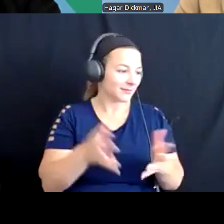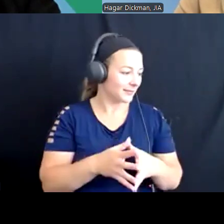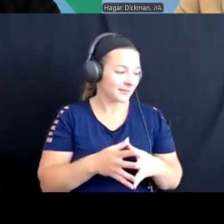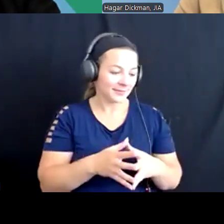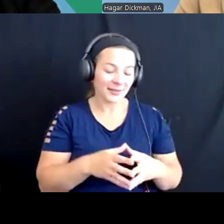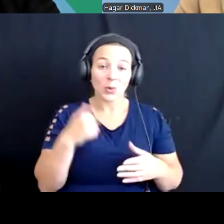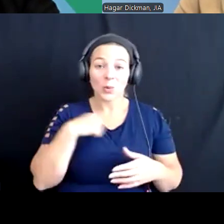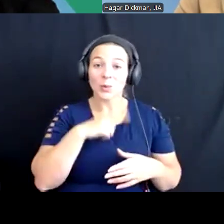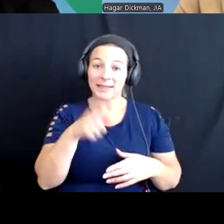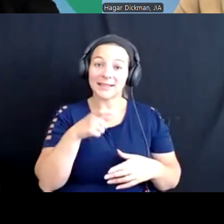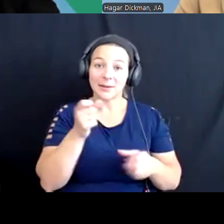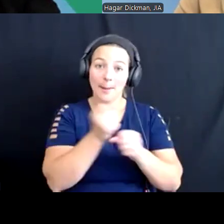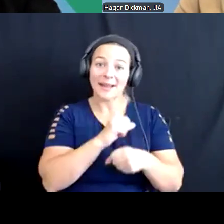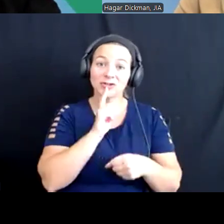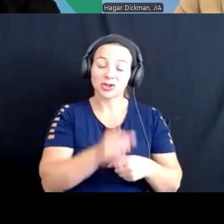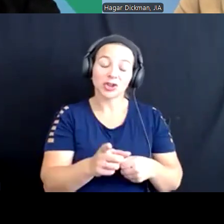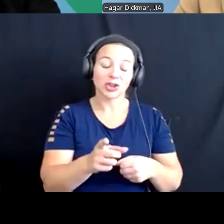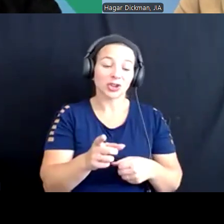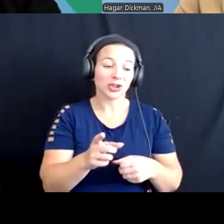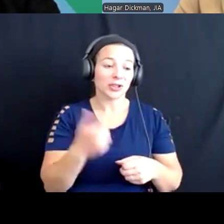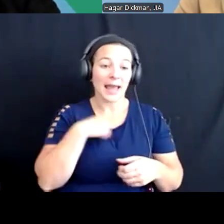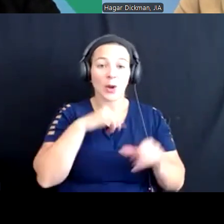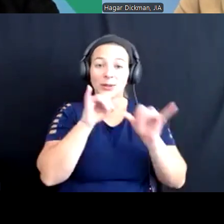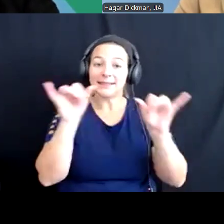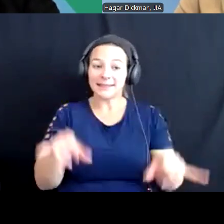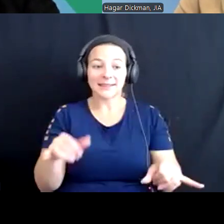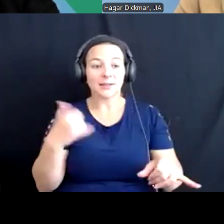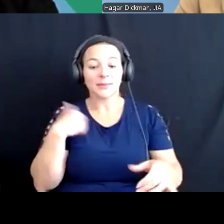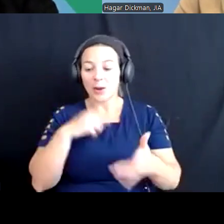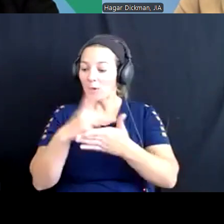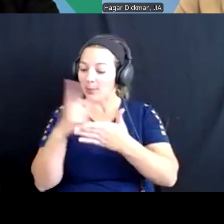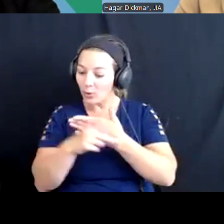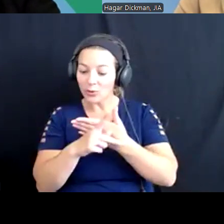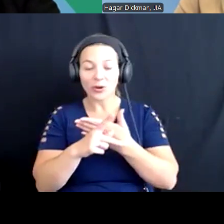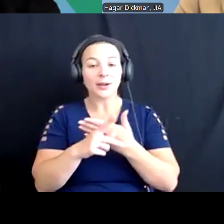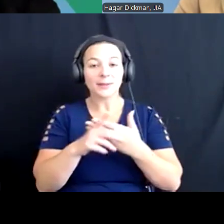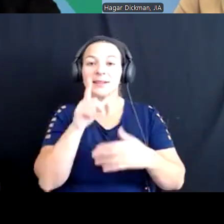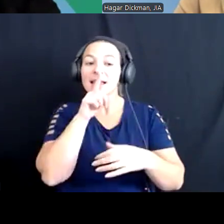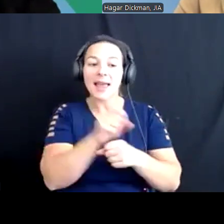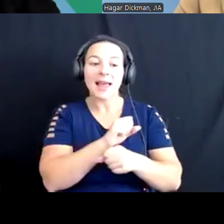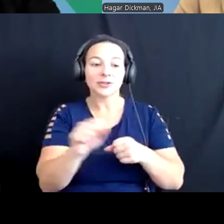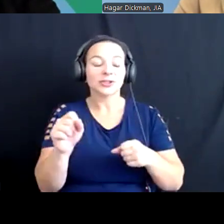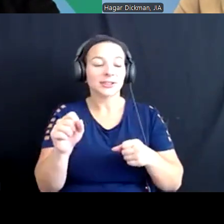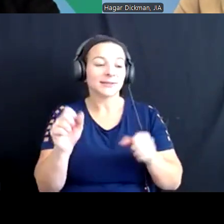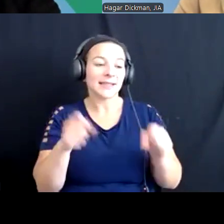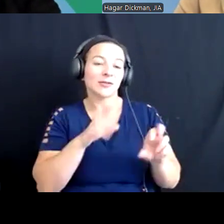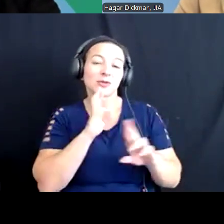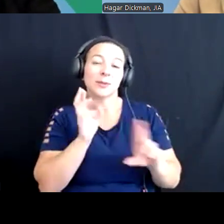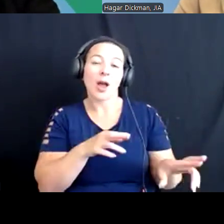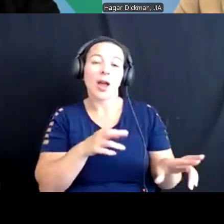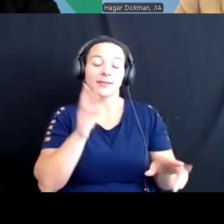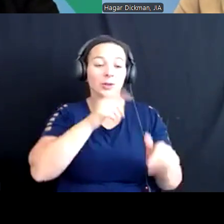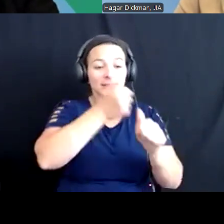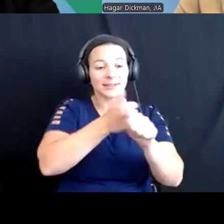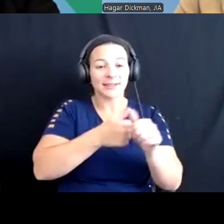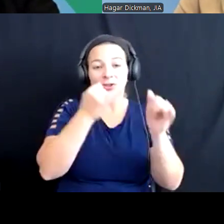we need to make sure that our systems and our programs are actually responsive and to the individual's